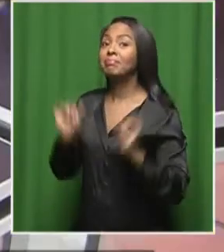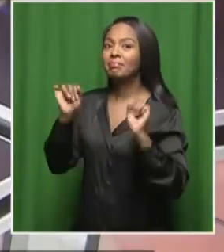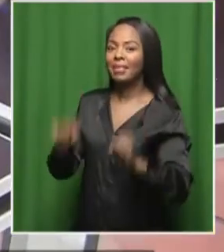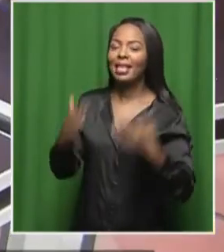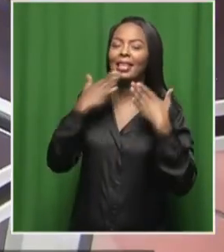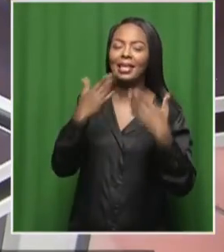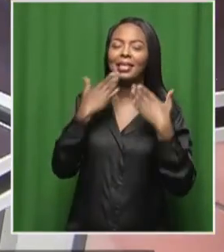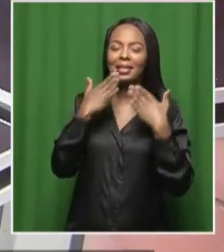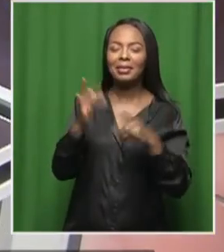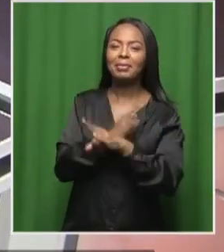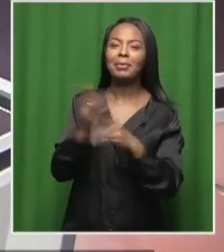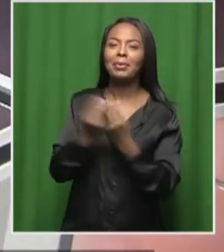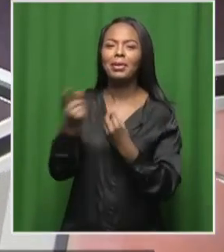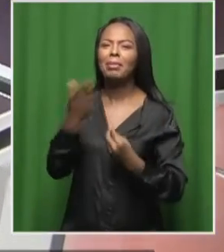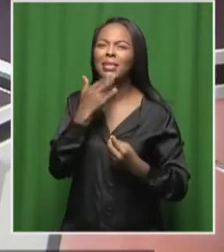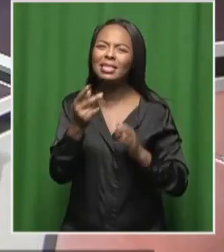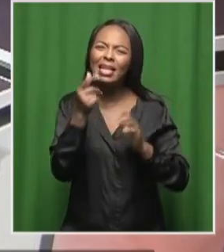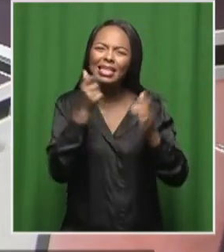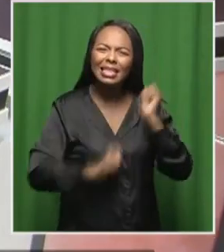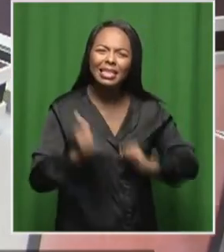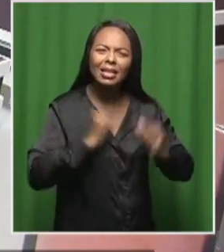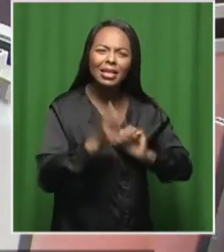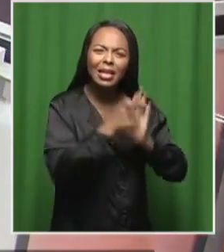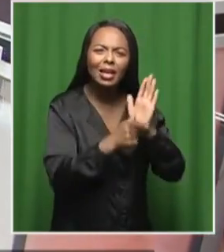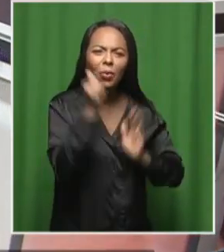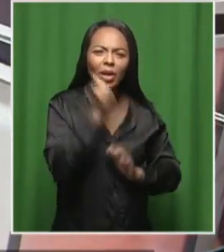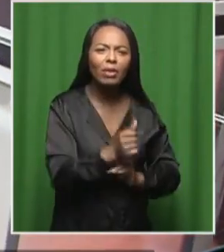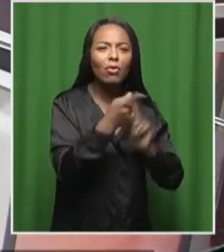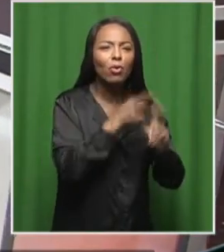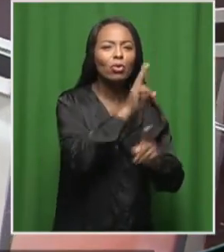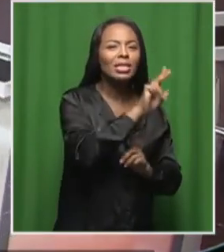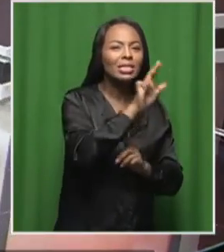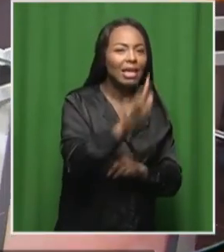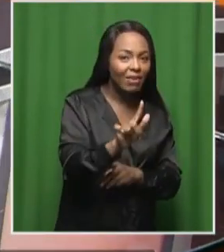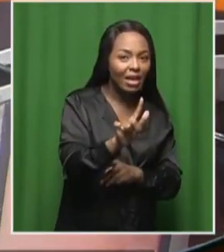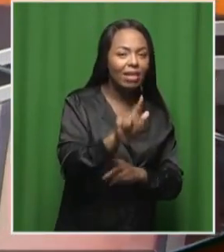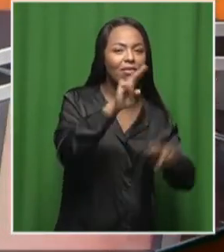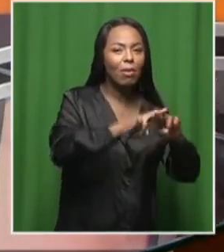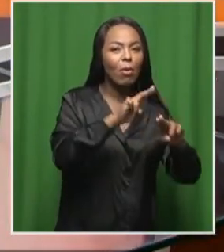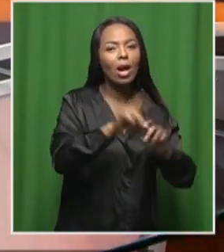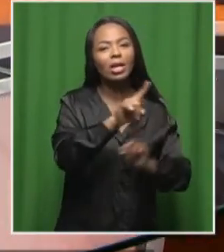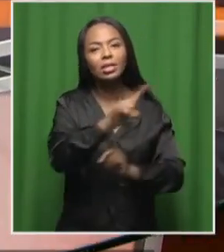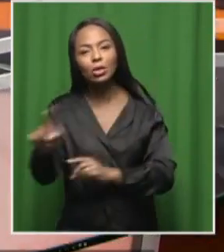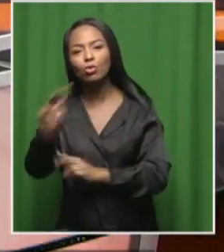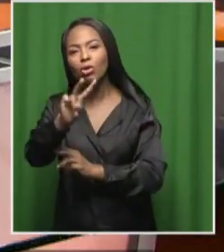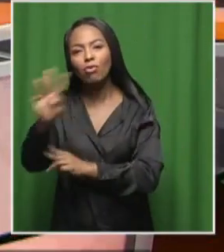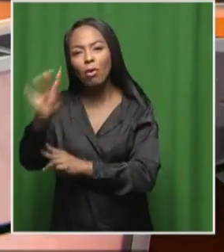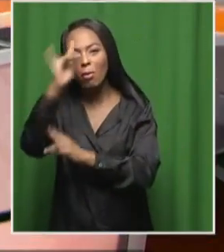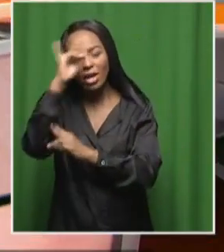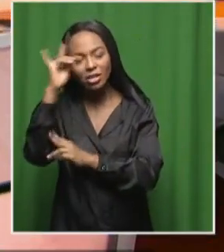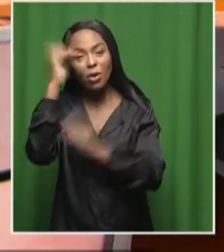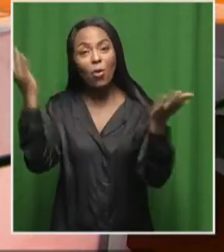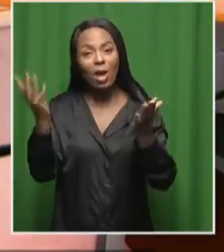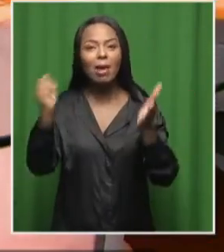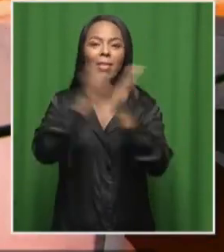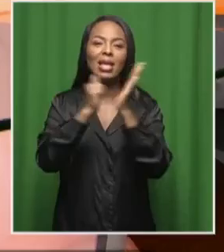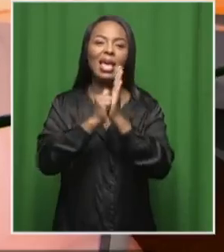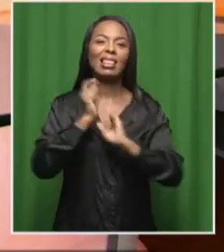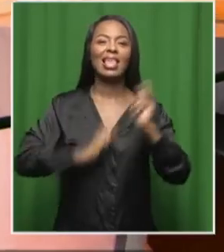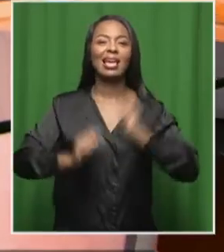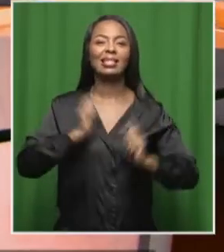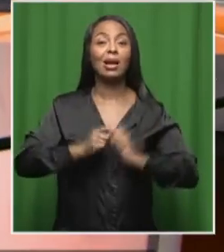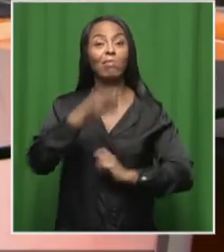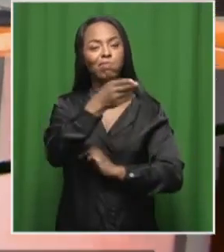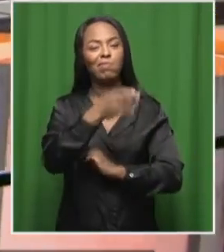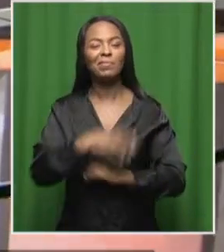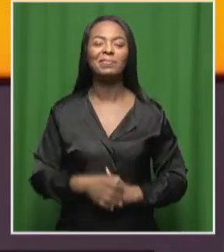joining us. Thank you. Just share the dates again. From the 27th of February until the 24th of March at the Market Theatre. Okay, great stuff. Thank you.